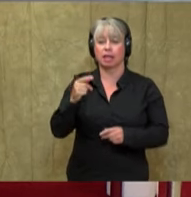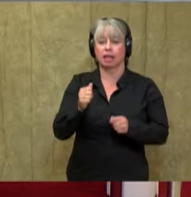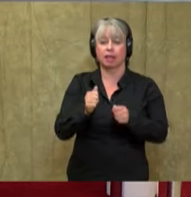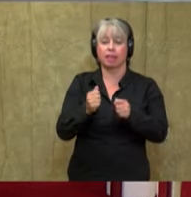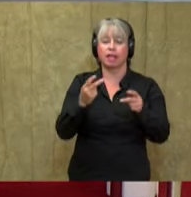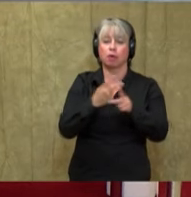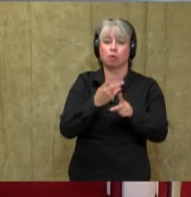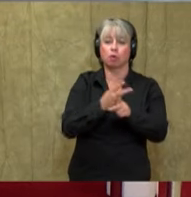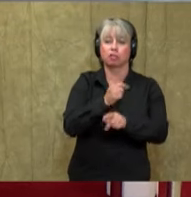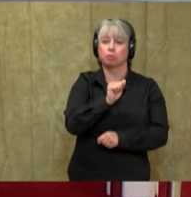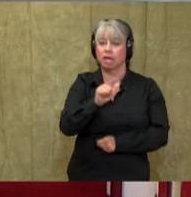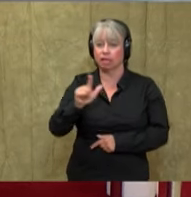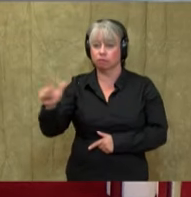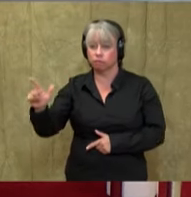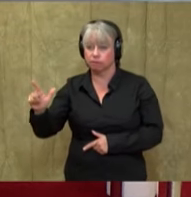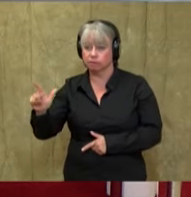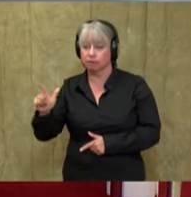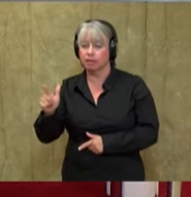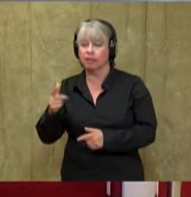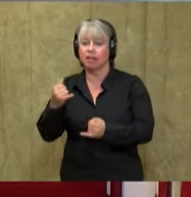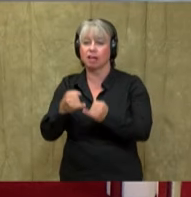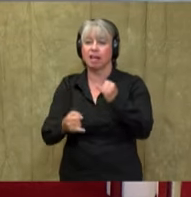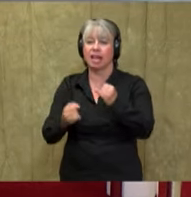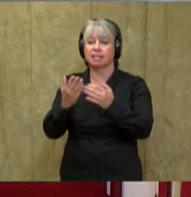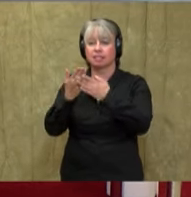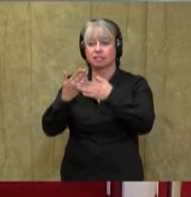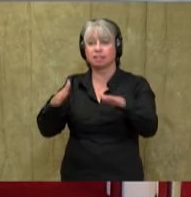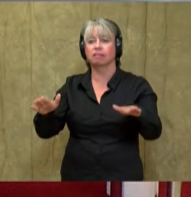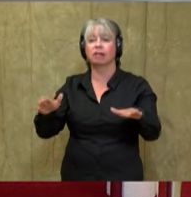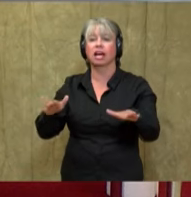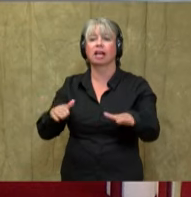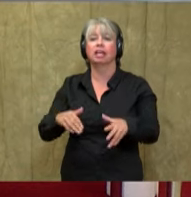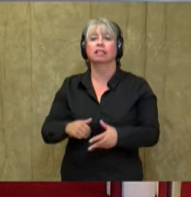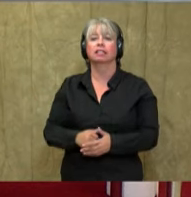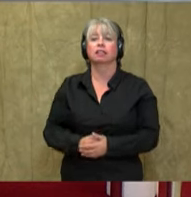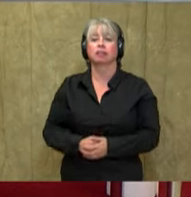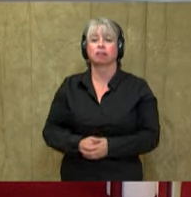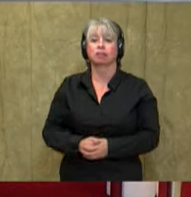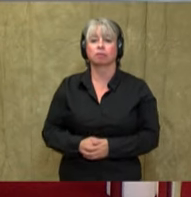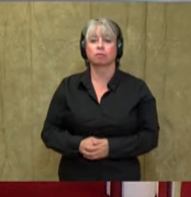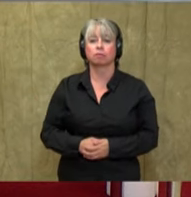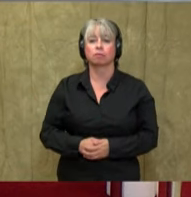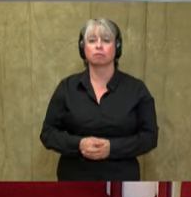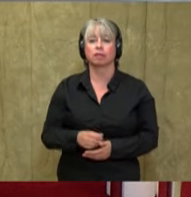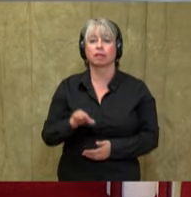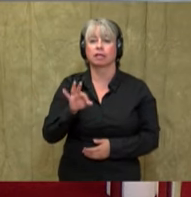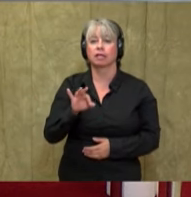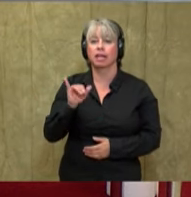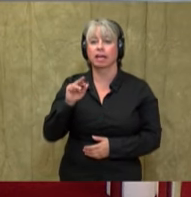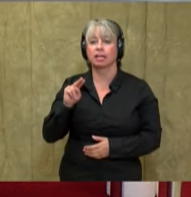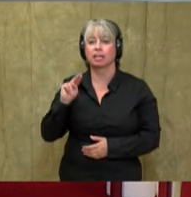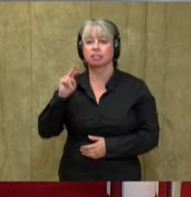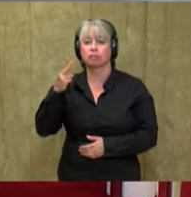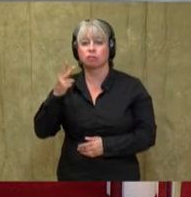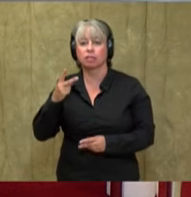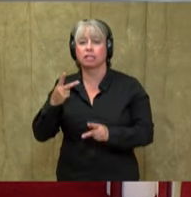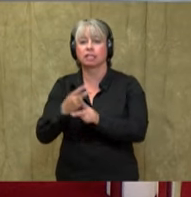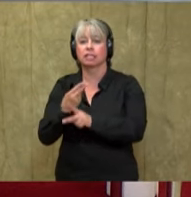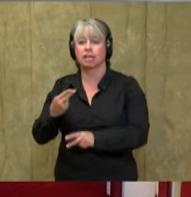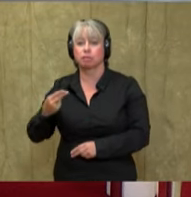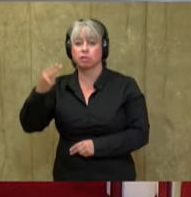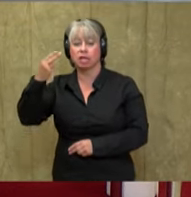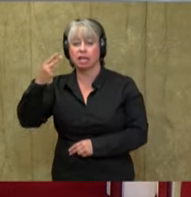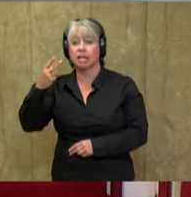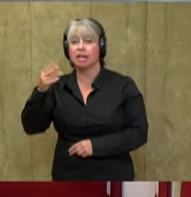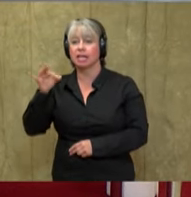everything. And then the last step is going to be to divide. So we're going to multiply 9 inches squared, our radius squared times our height, which